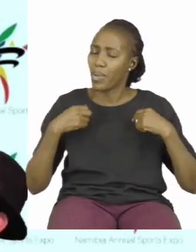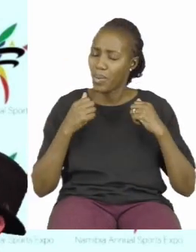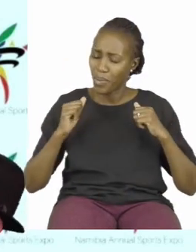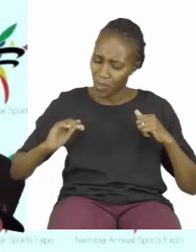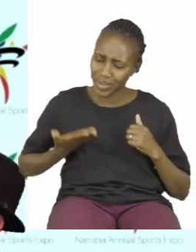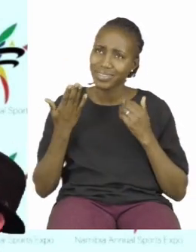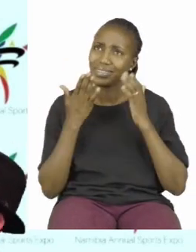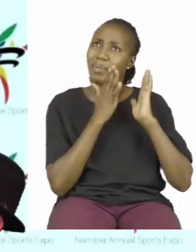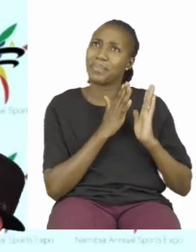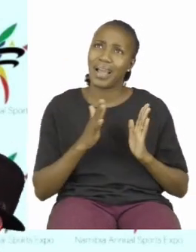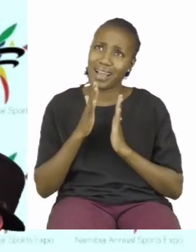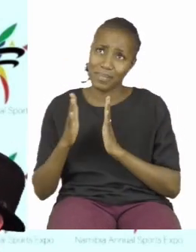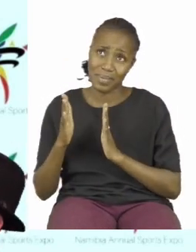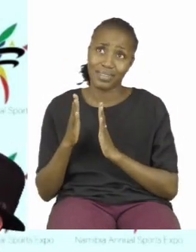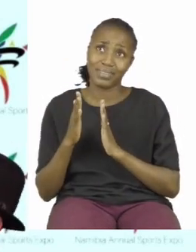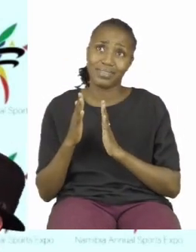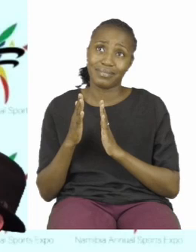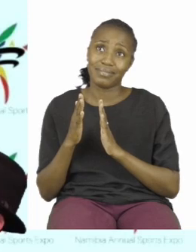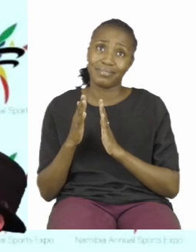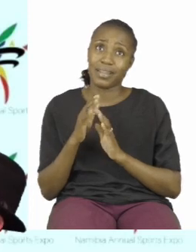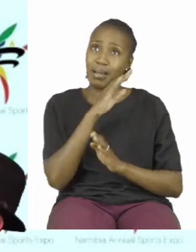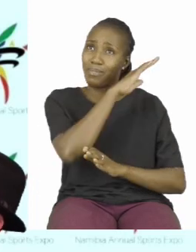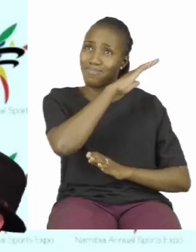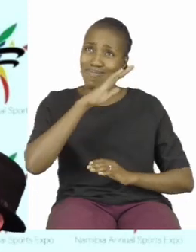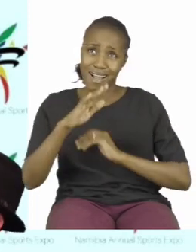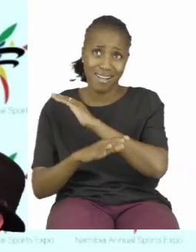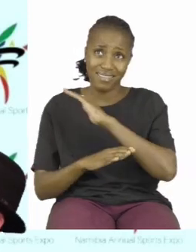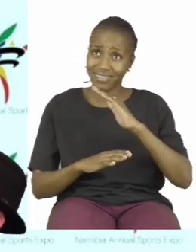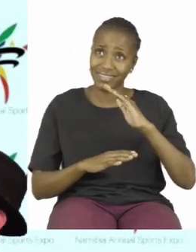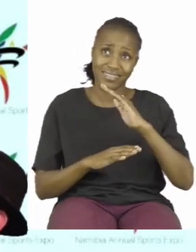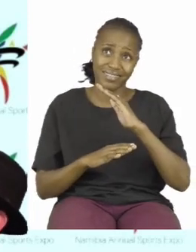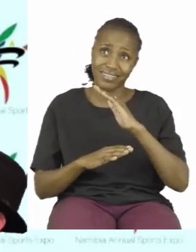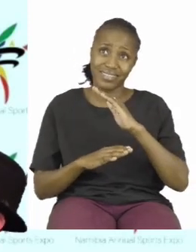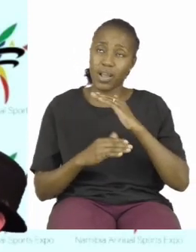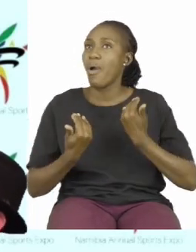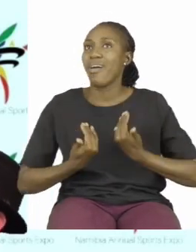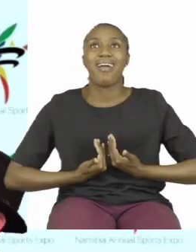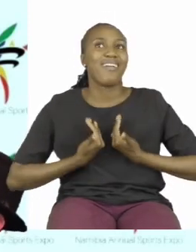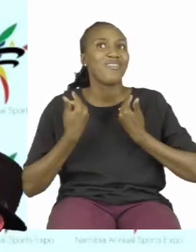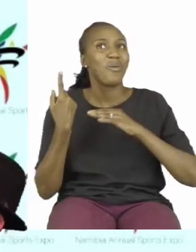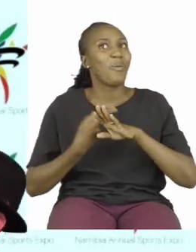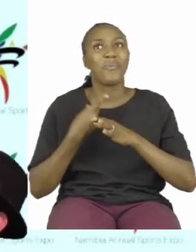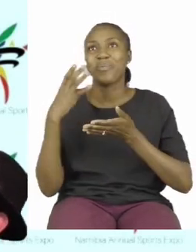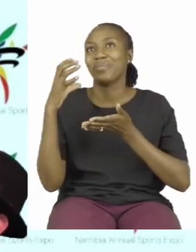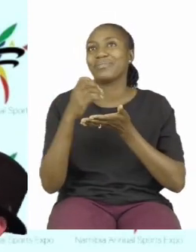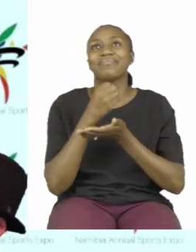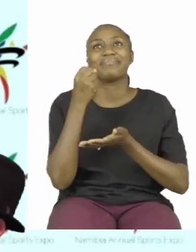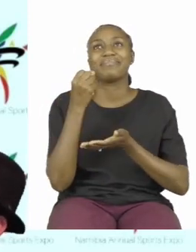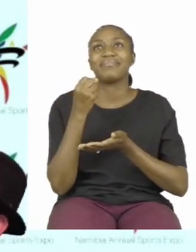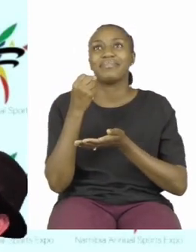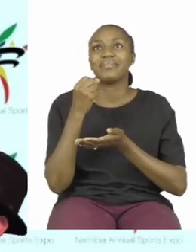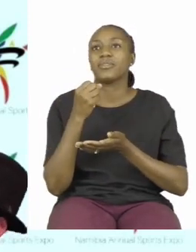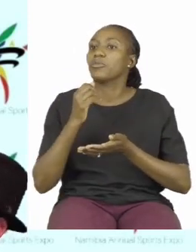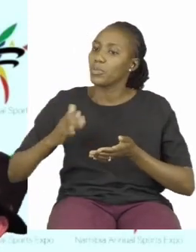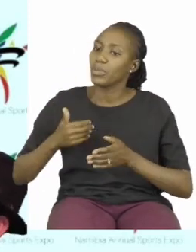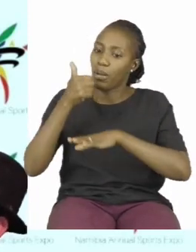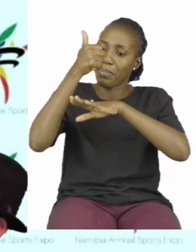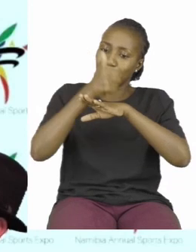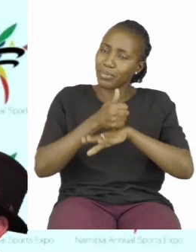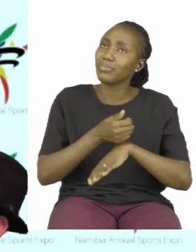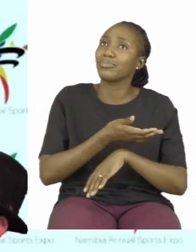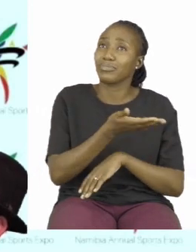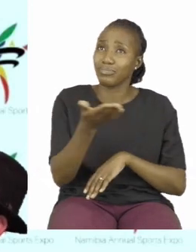that karate's cream of the crop has always been the youngsters. Yes. And to provide them with more opportunities.